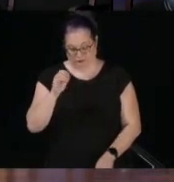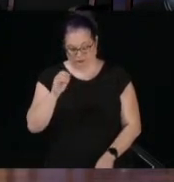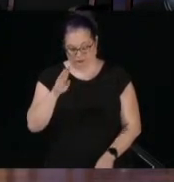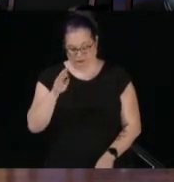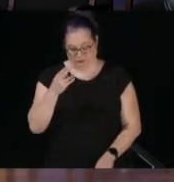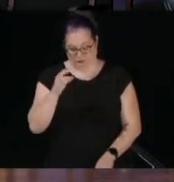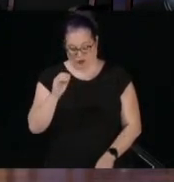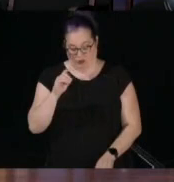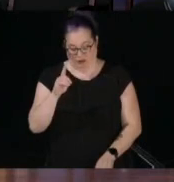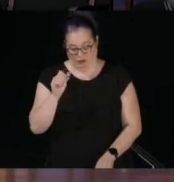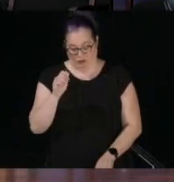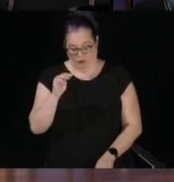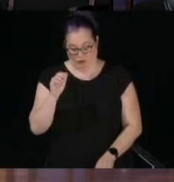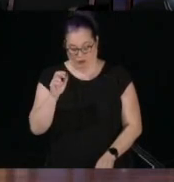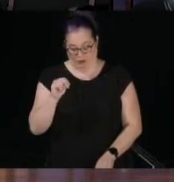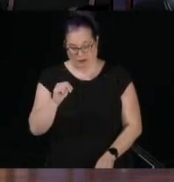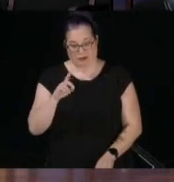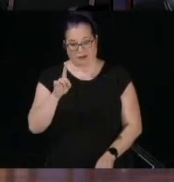Nobodoman Day.